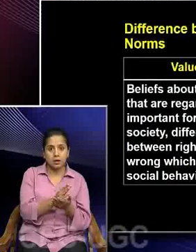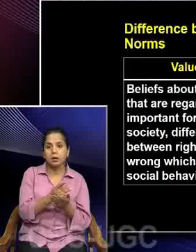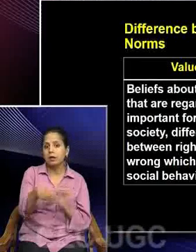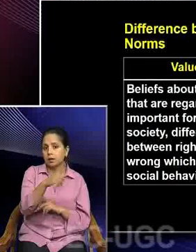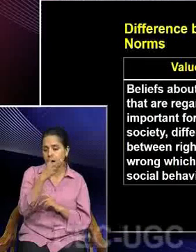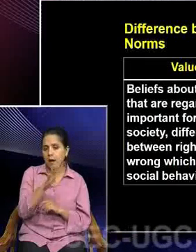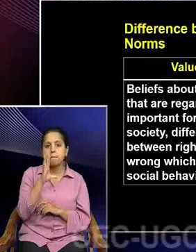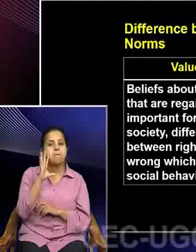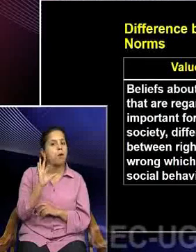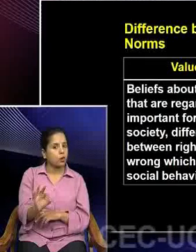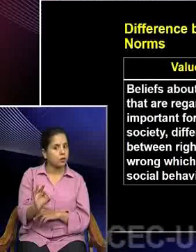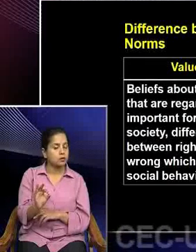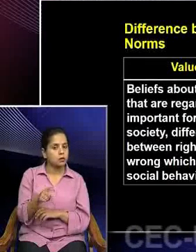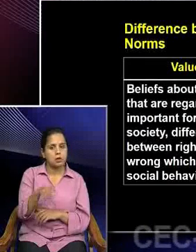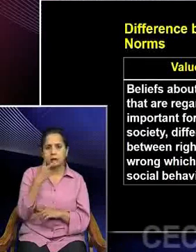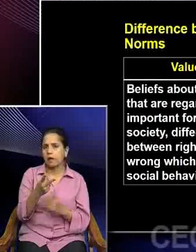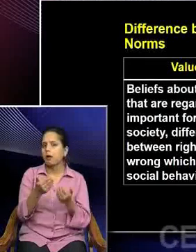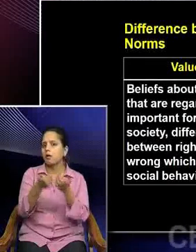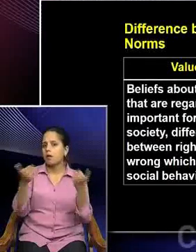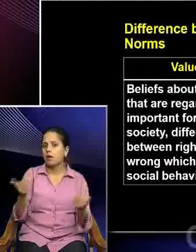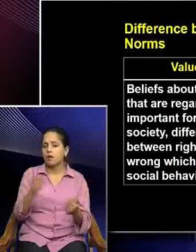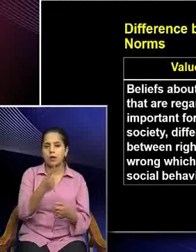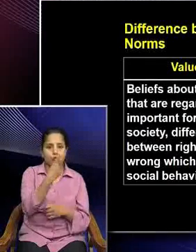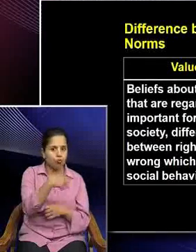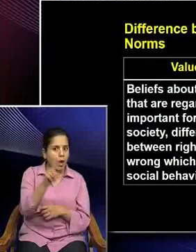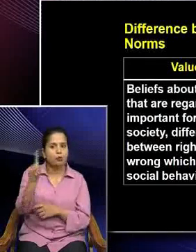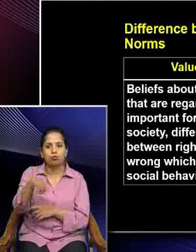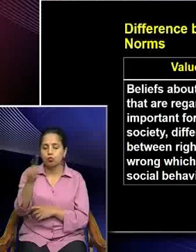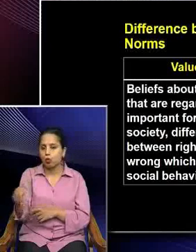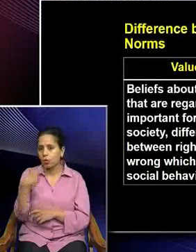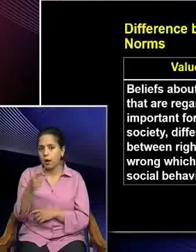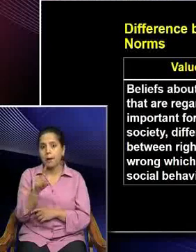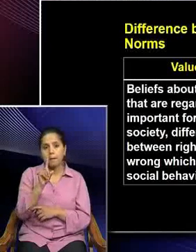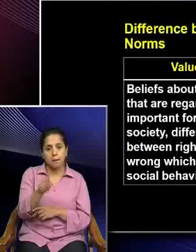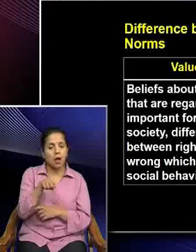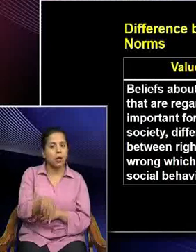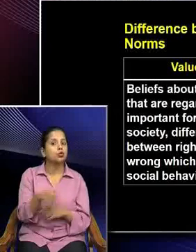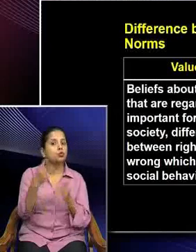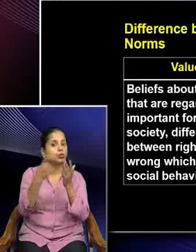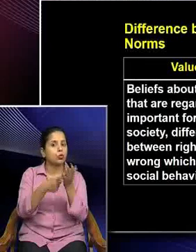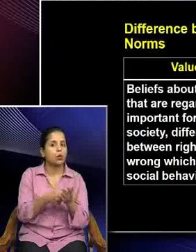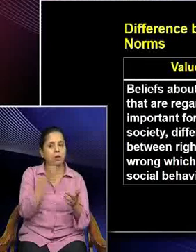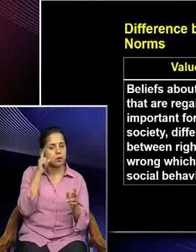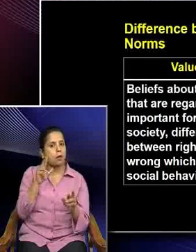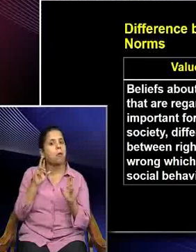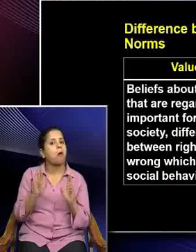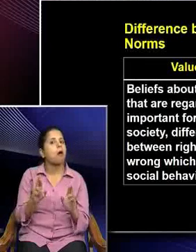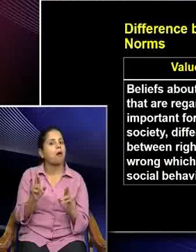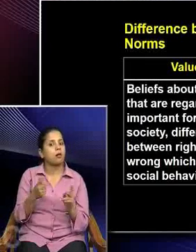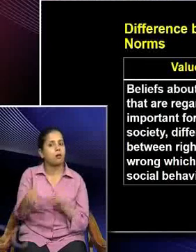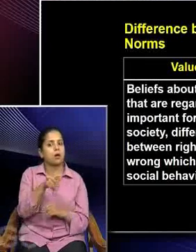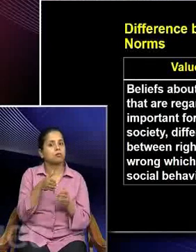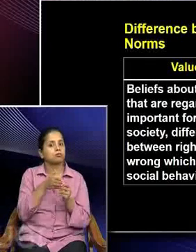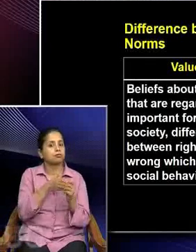as important. It differentiates between right and wrong, whereas norms are expectations. They are